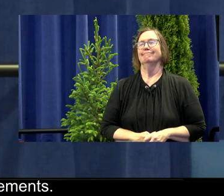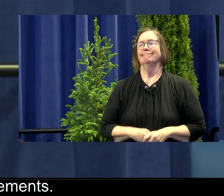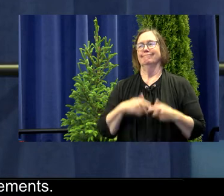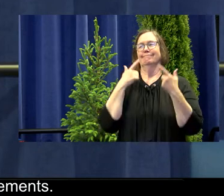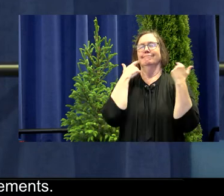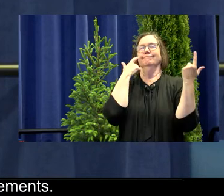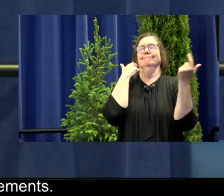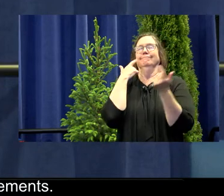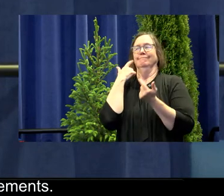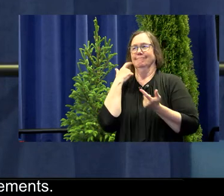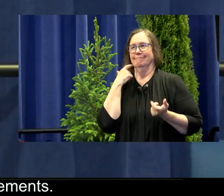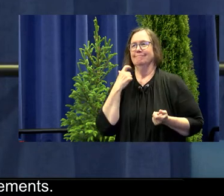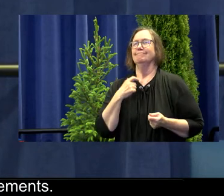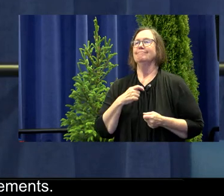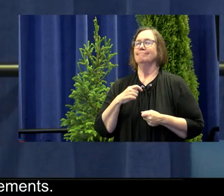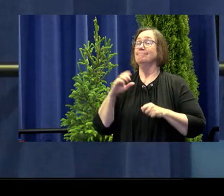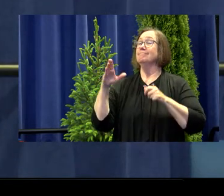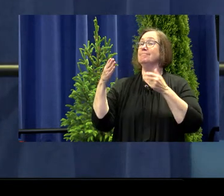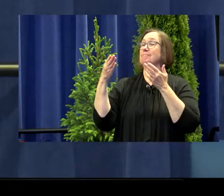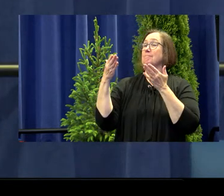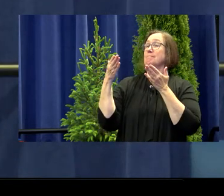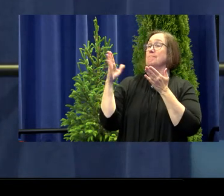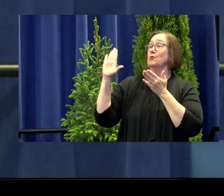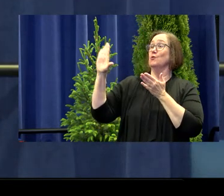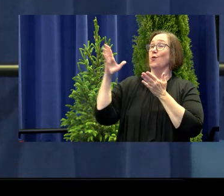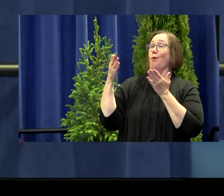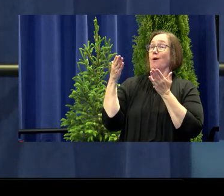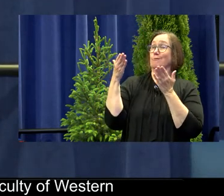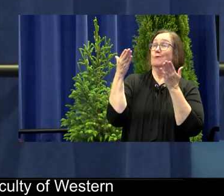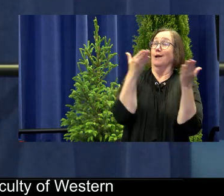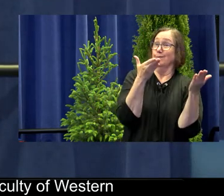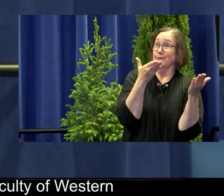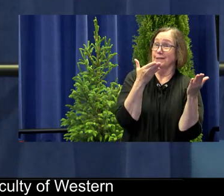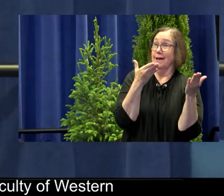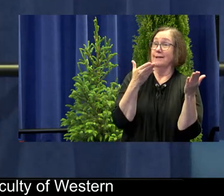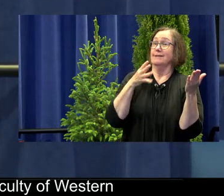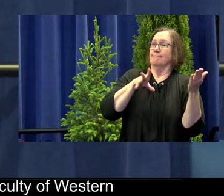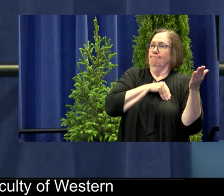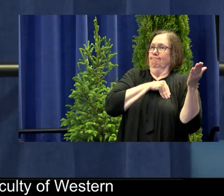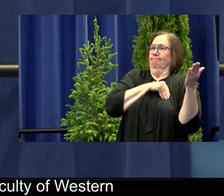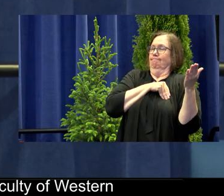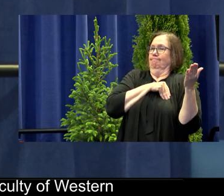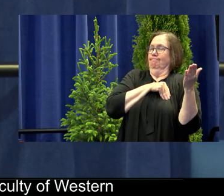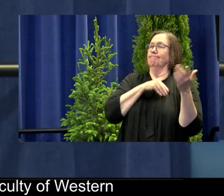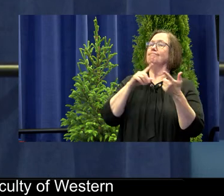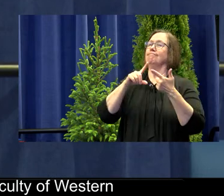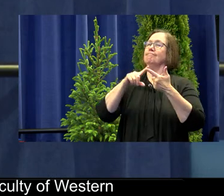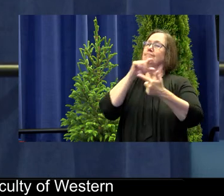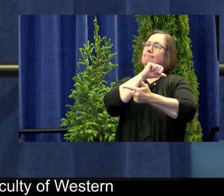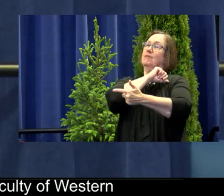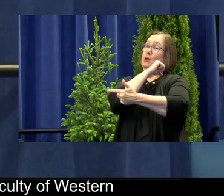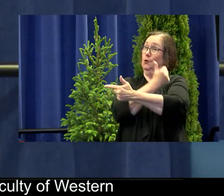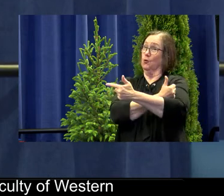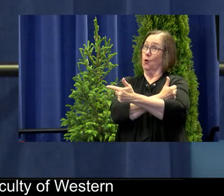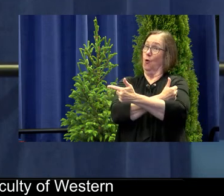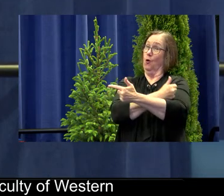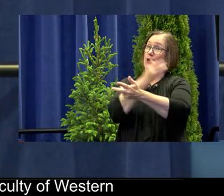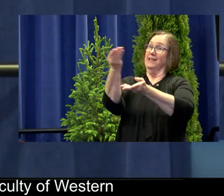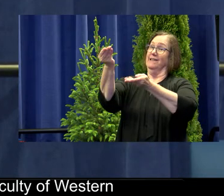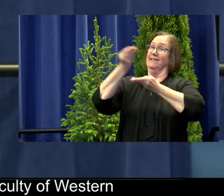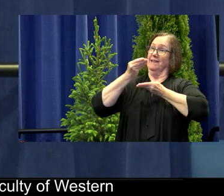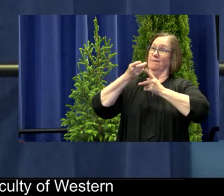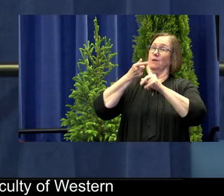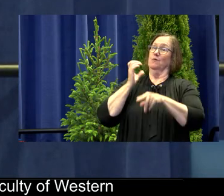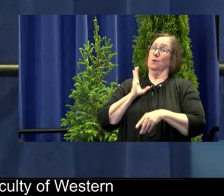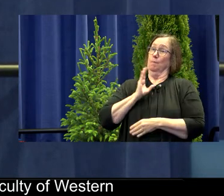On the recommendation of the faculty of Western Washington University, and by the authority vested in me by our Board of